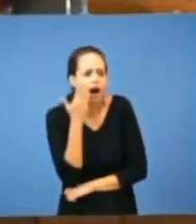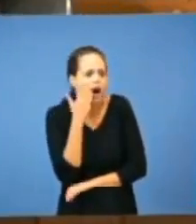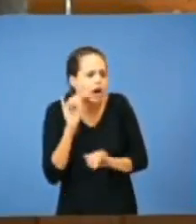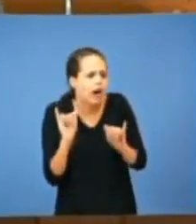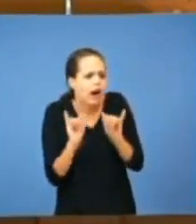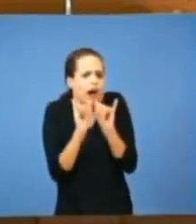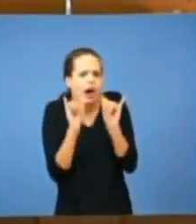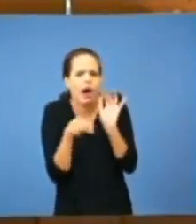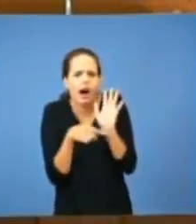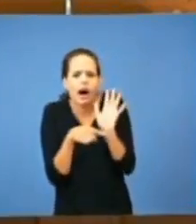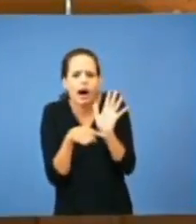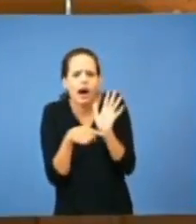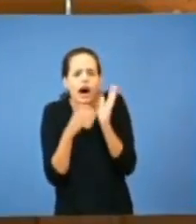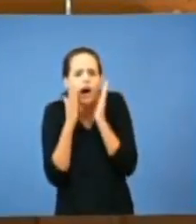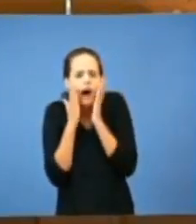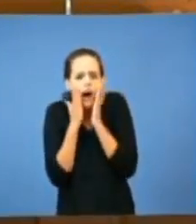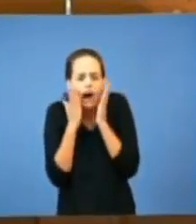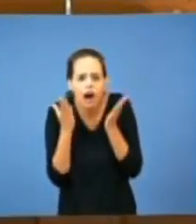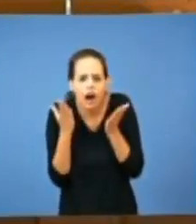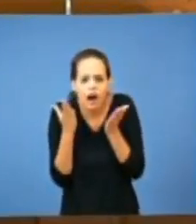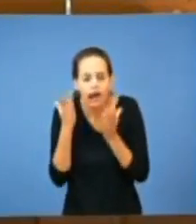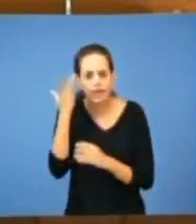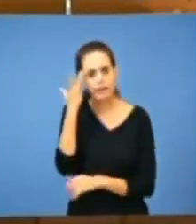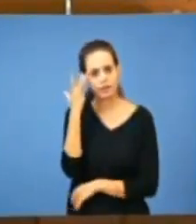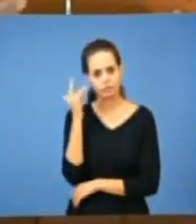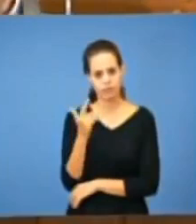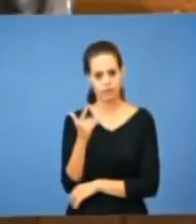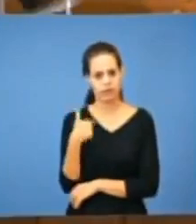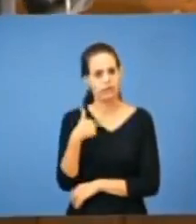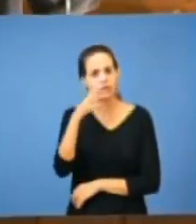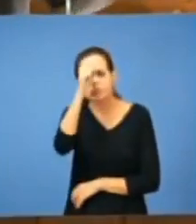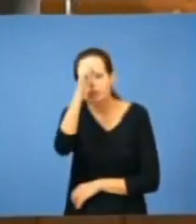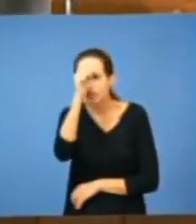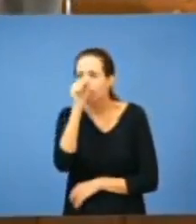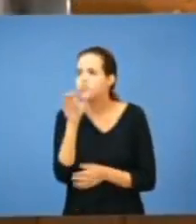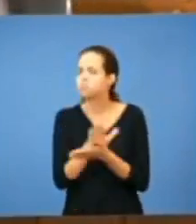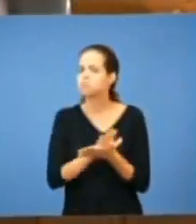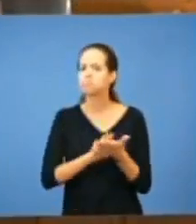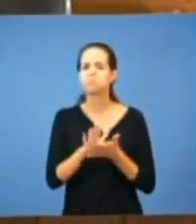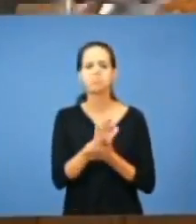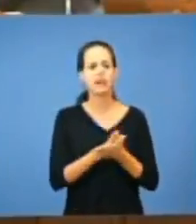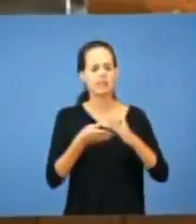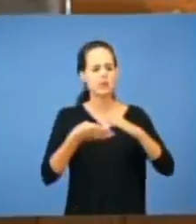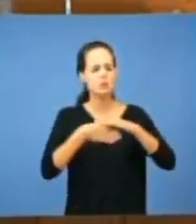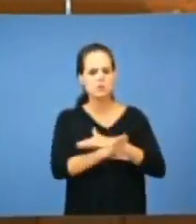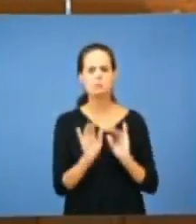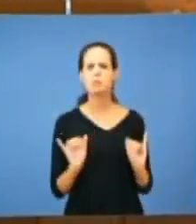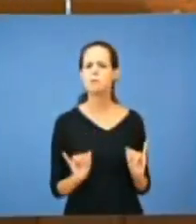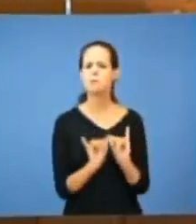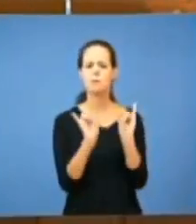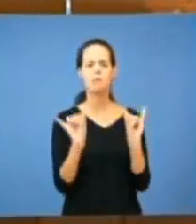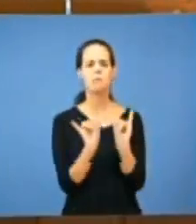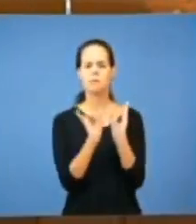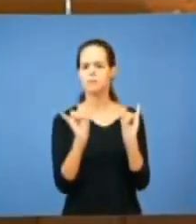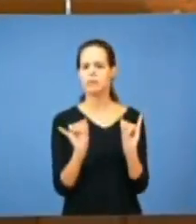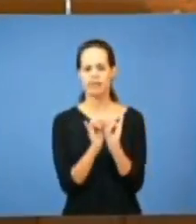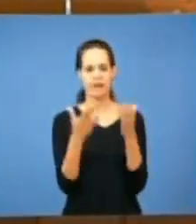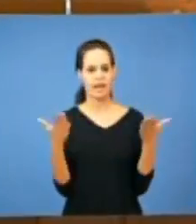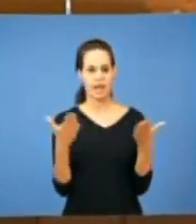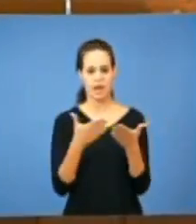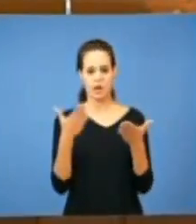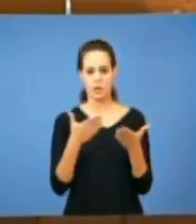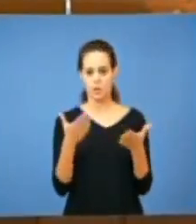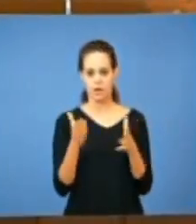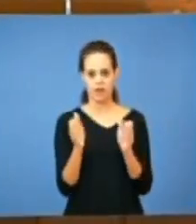he stays home watching soap operas. And then tomorrow, he doesn't have anything to get ready for